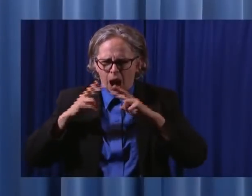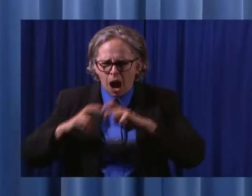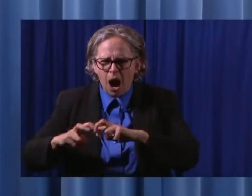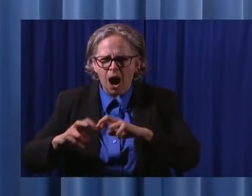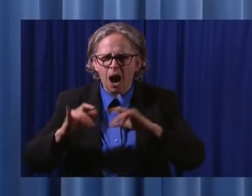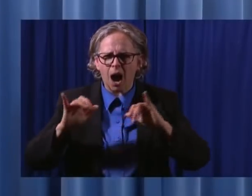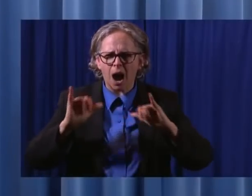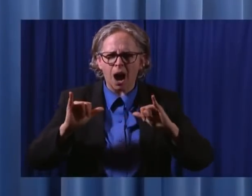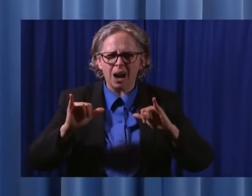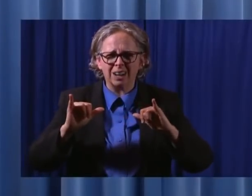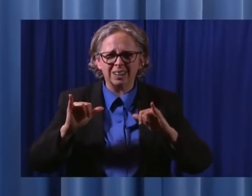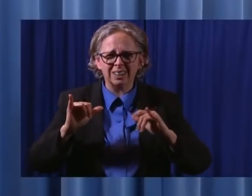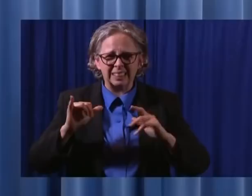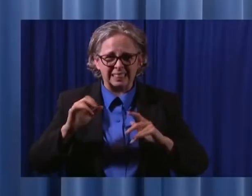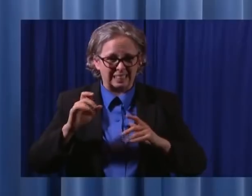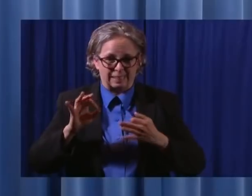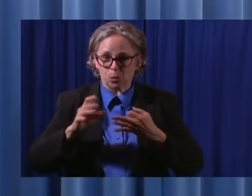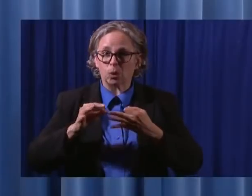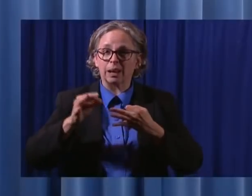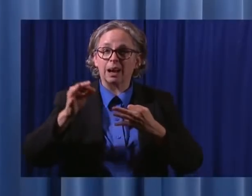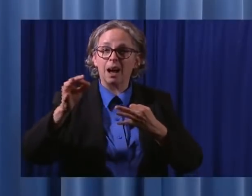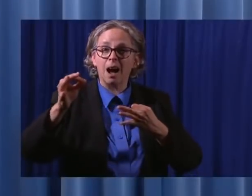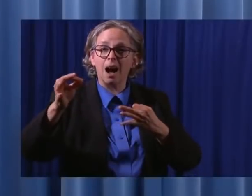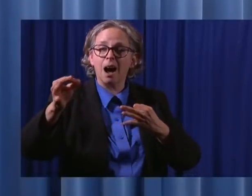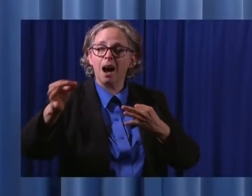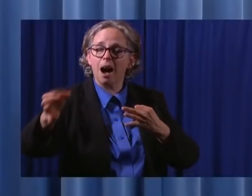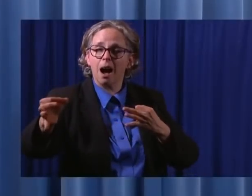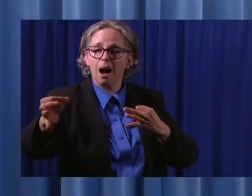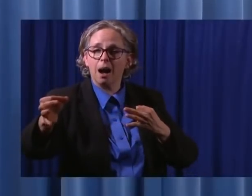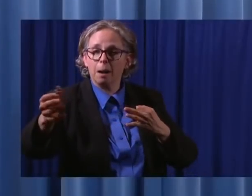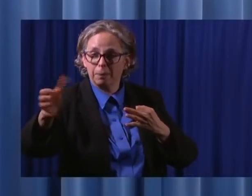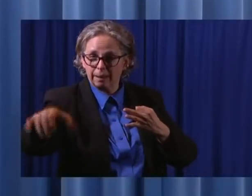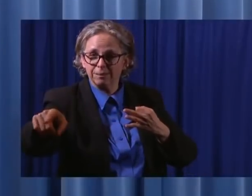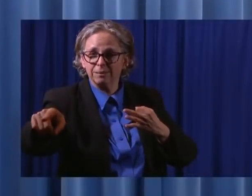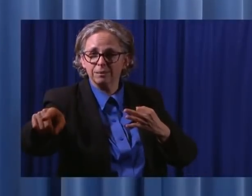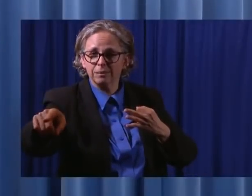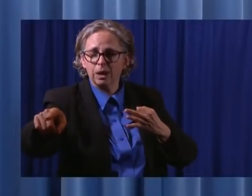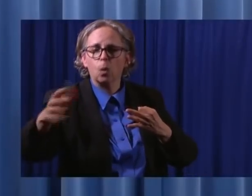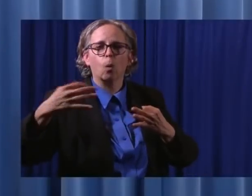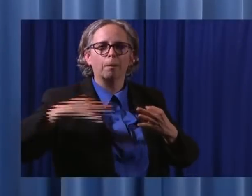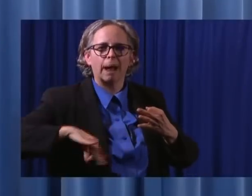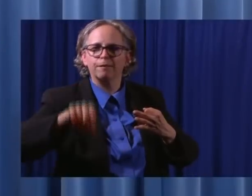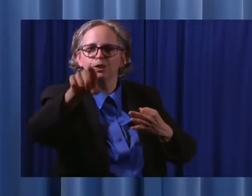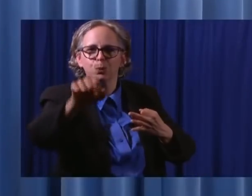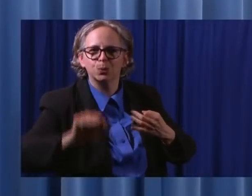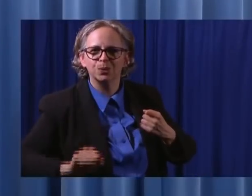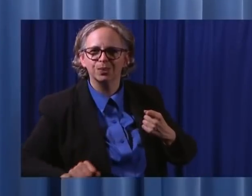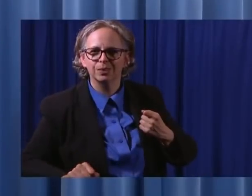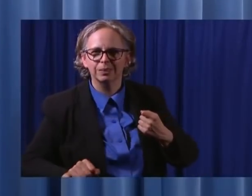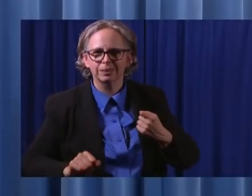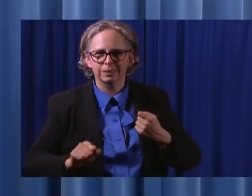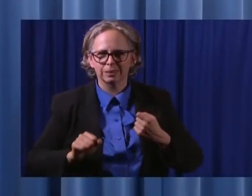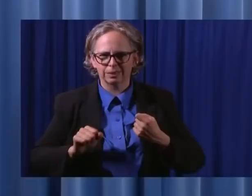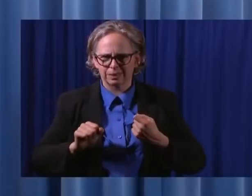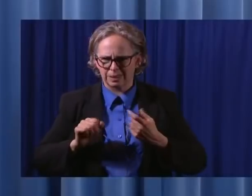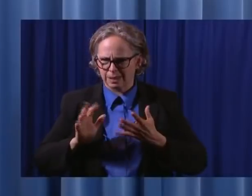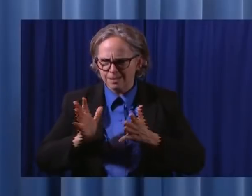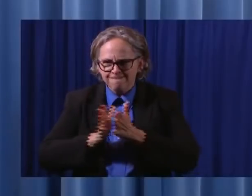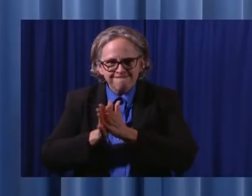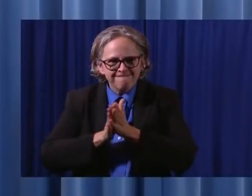knows? So there's all the incentive should be in not getting it. There shouldn't be any incentive to get